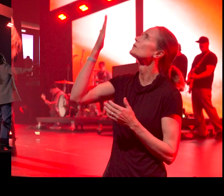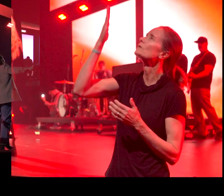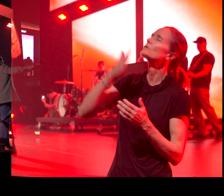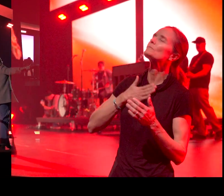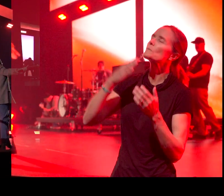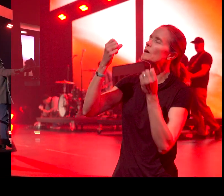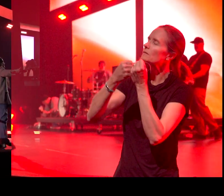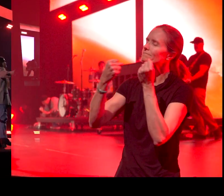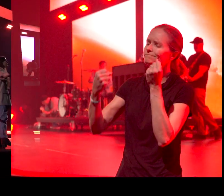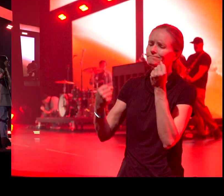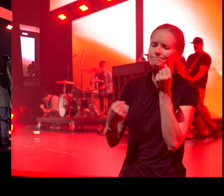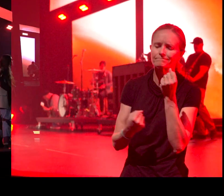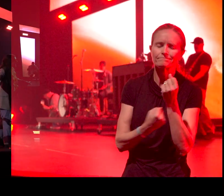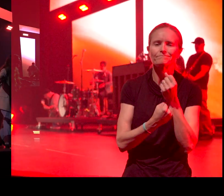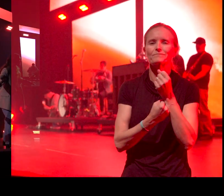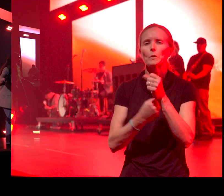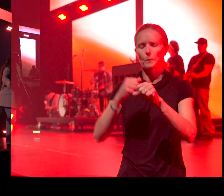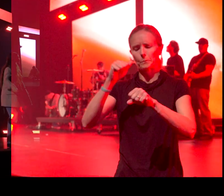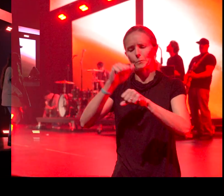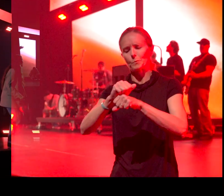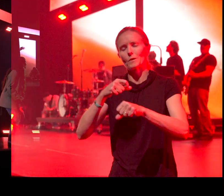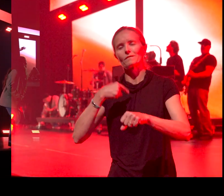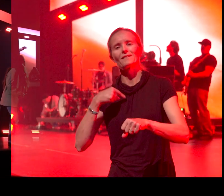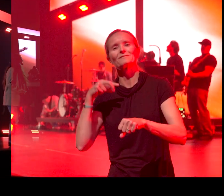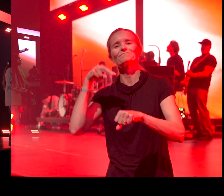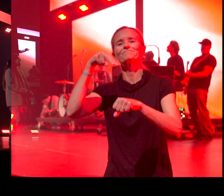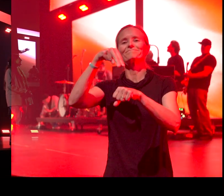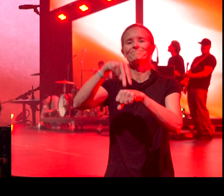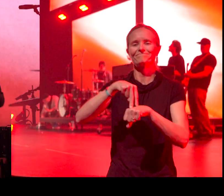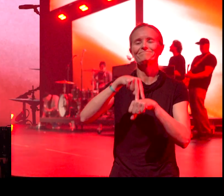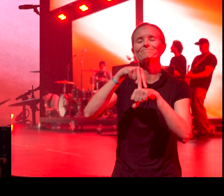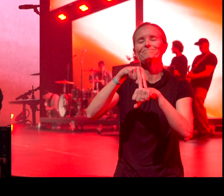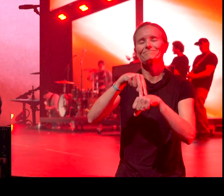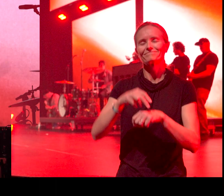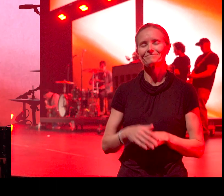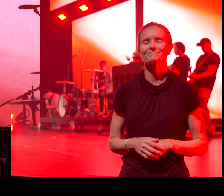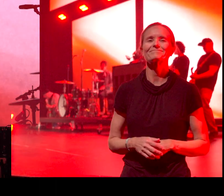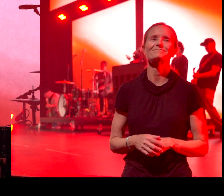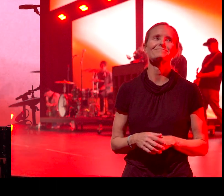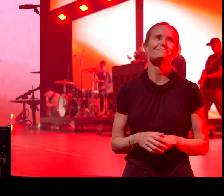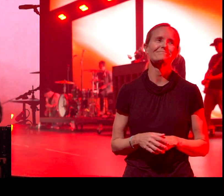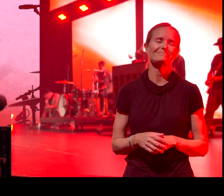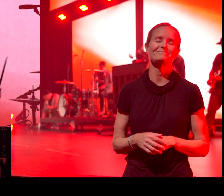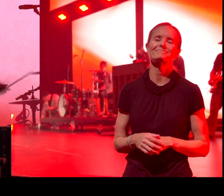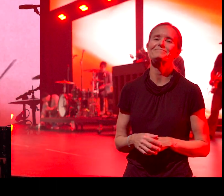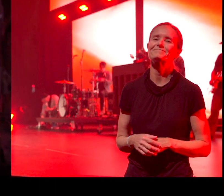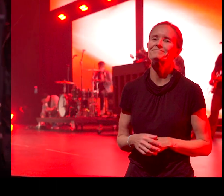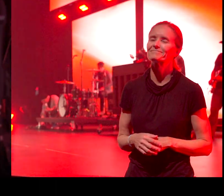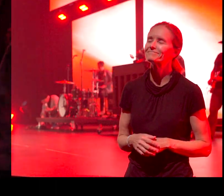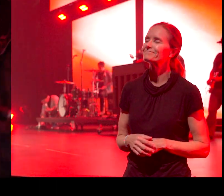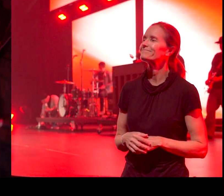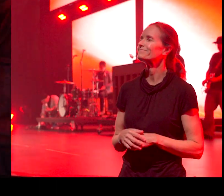You're my foundation, the rock where I stand,